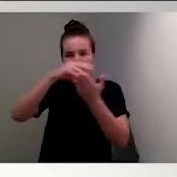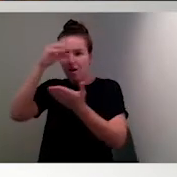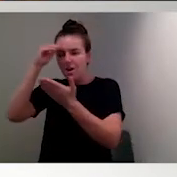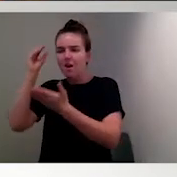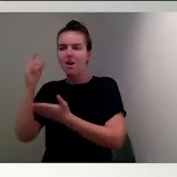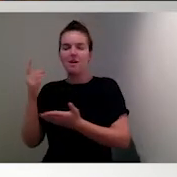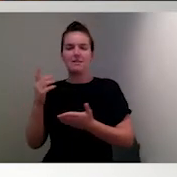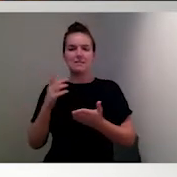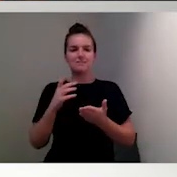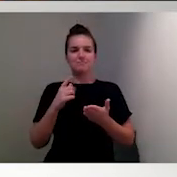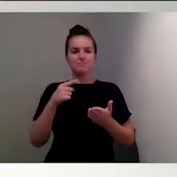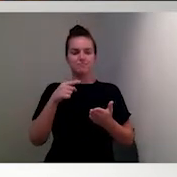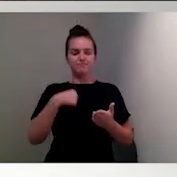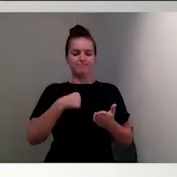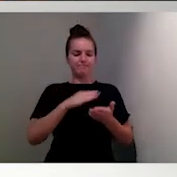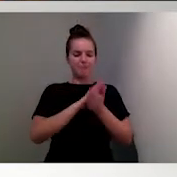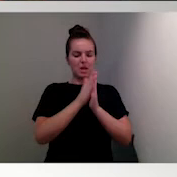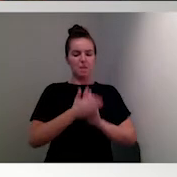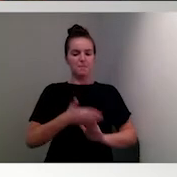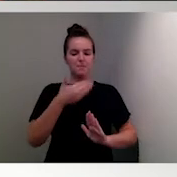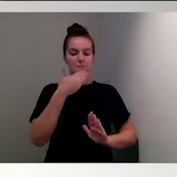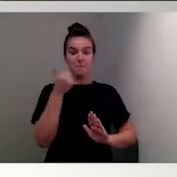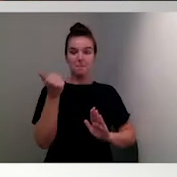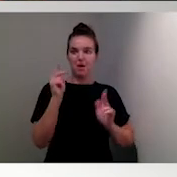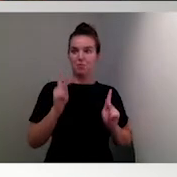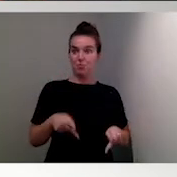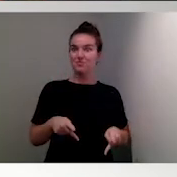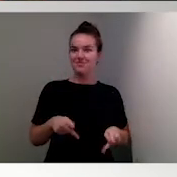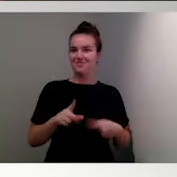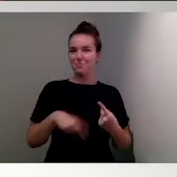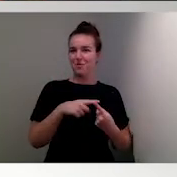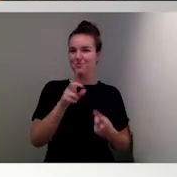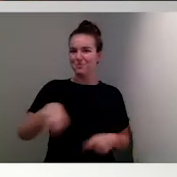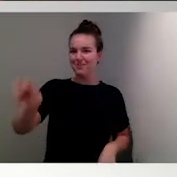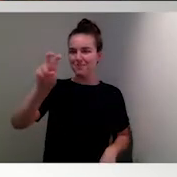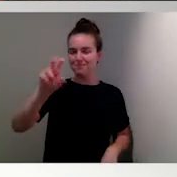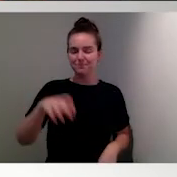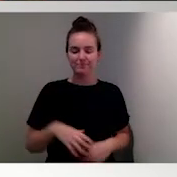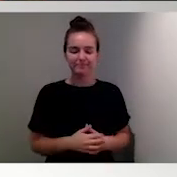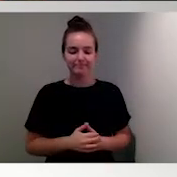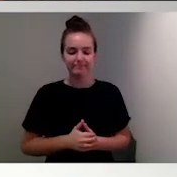makes you a better person when you do it. But let's be real.